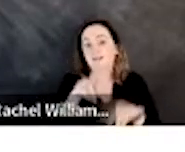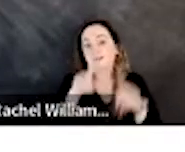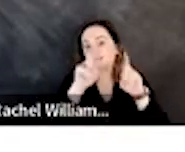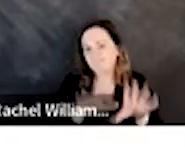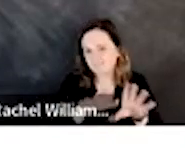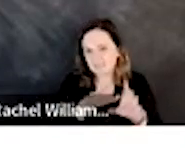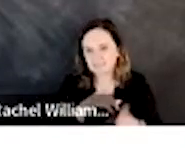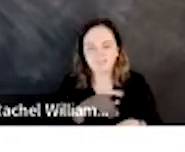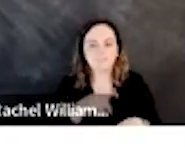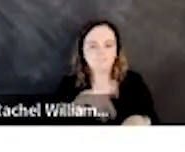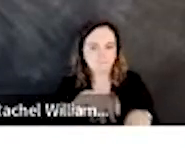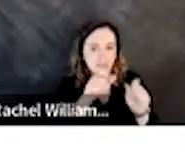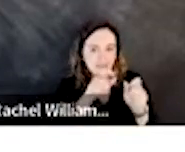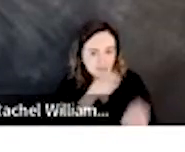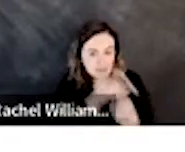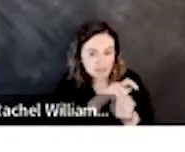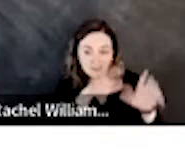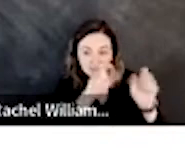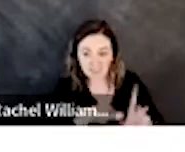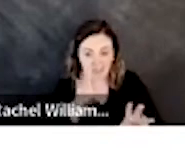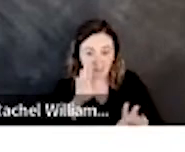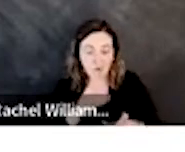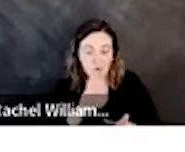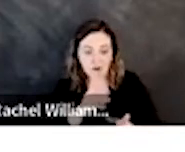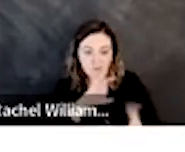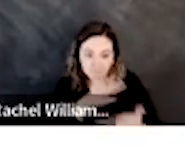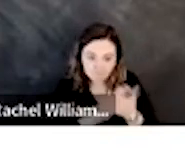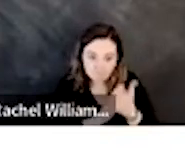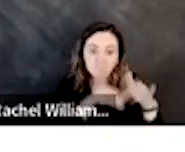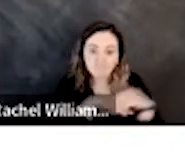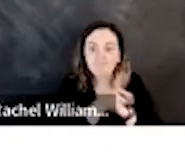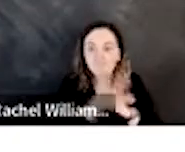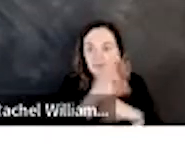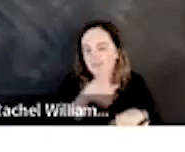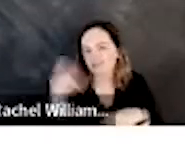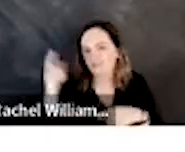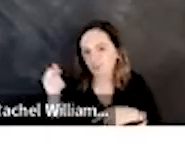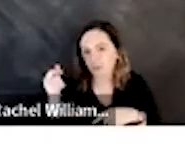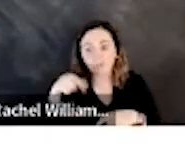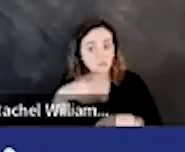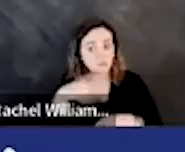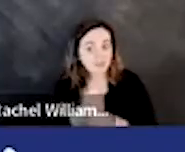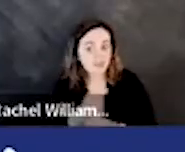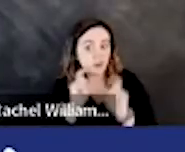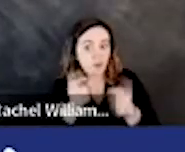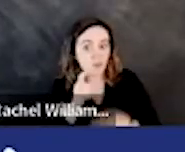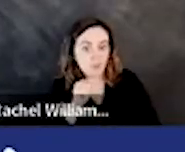Test. This year's scholarship recipient goes to